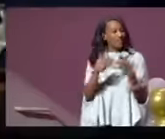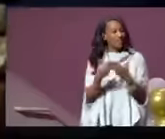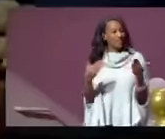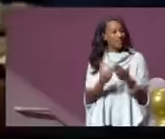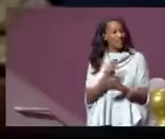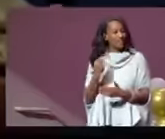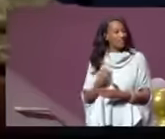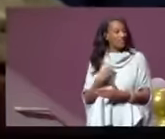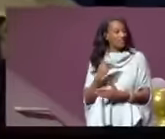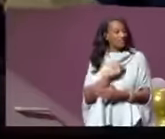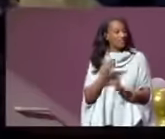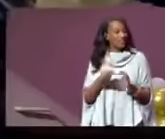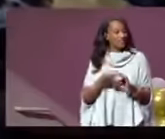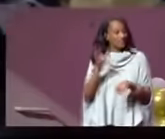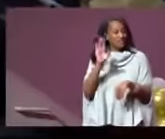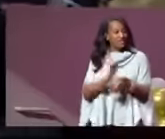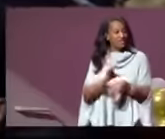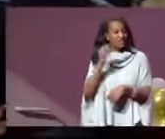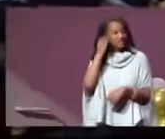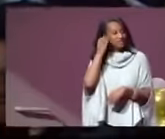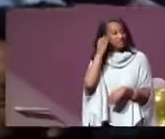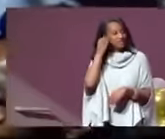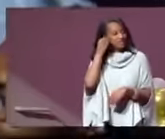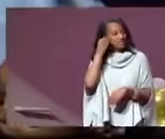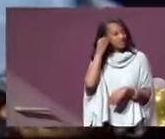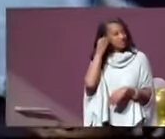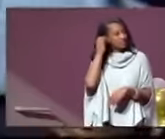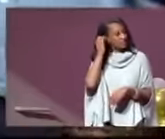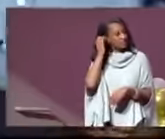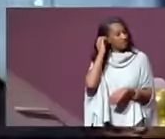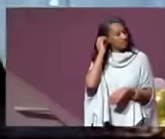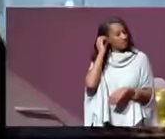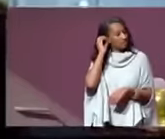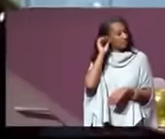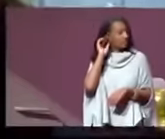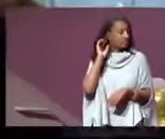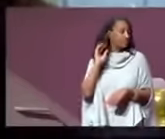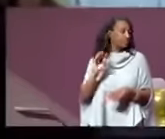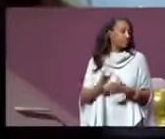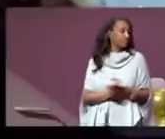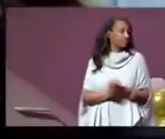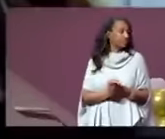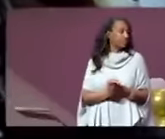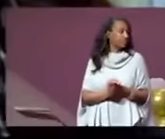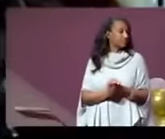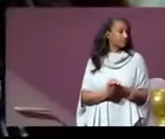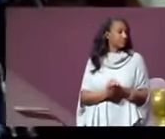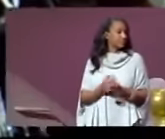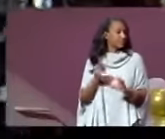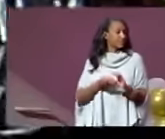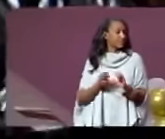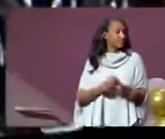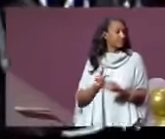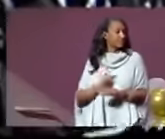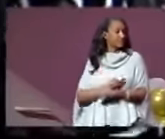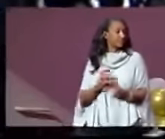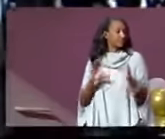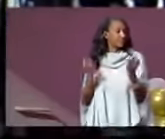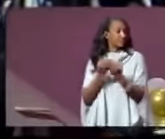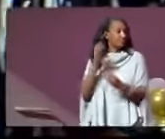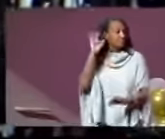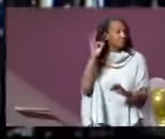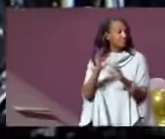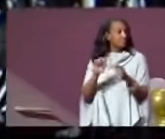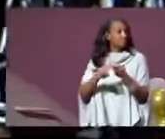those who have joined and become a part of this family of faith known as Friendship West. And we